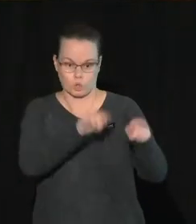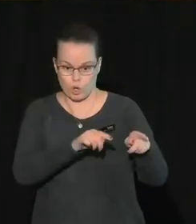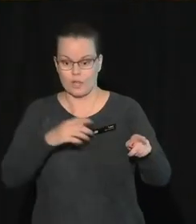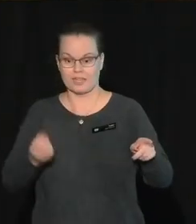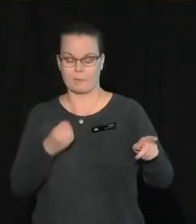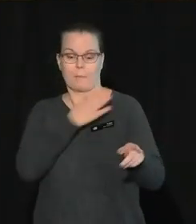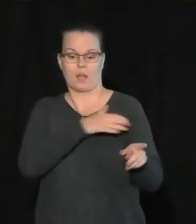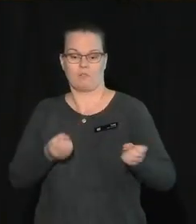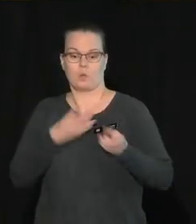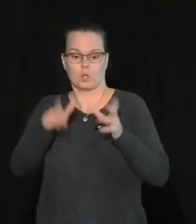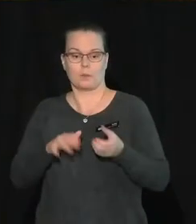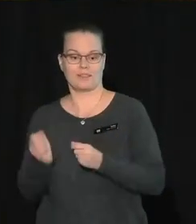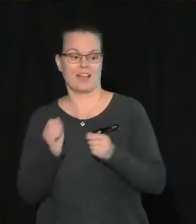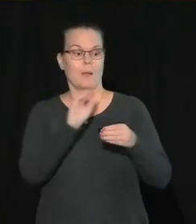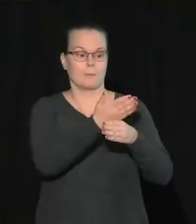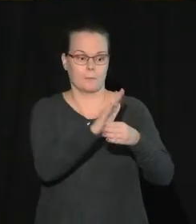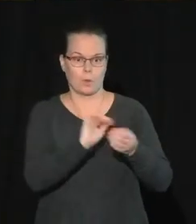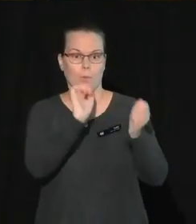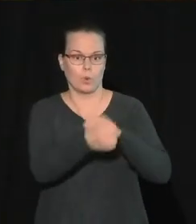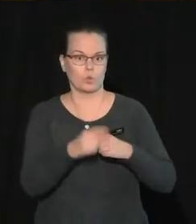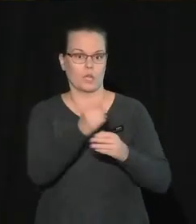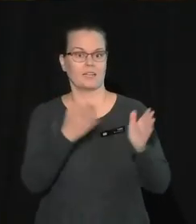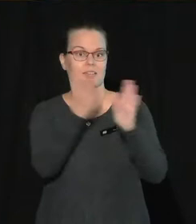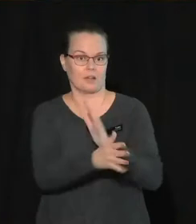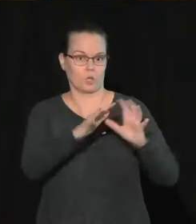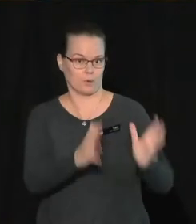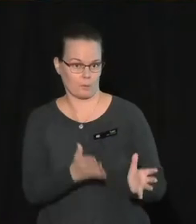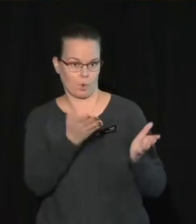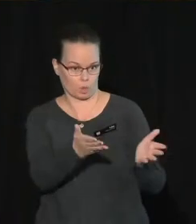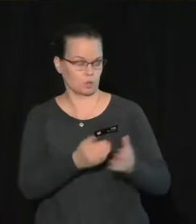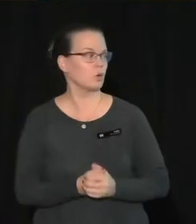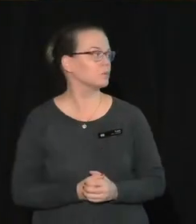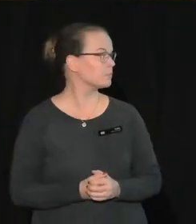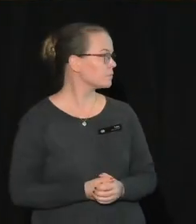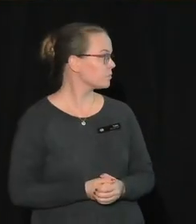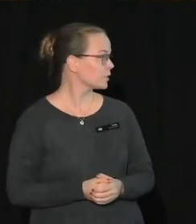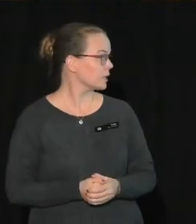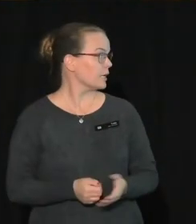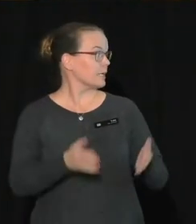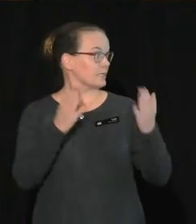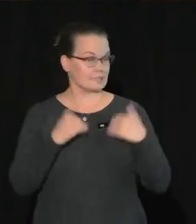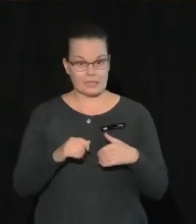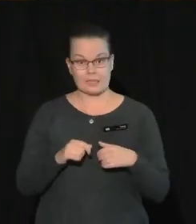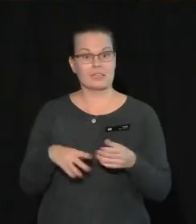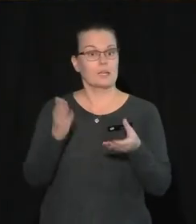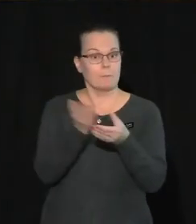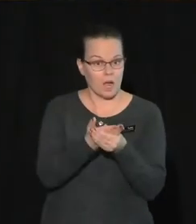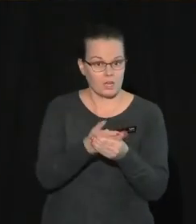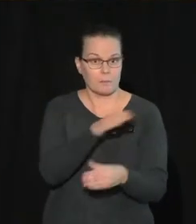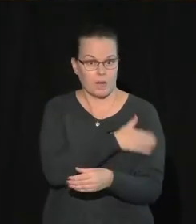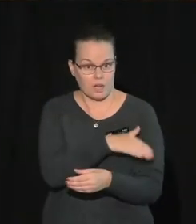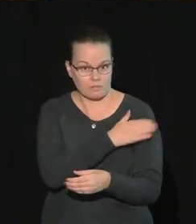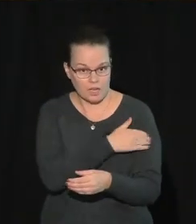conditions. The next service is banking service, consumer banking services. And we have